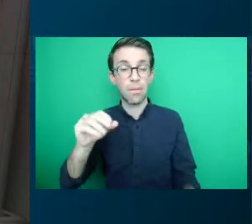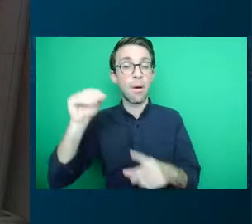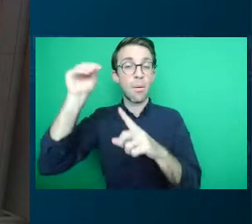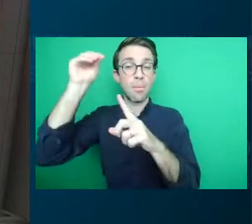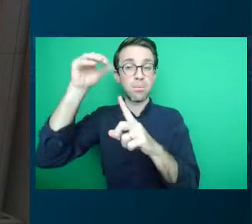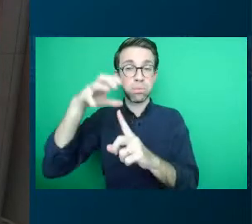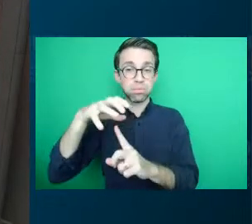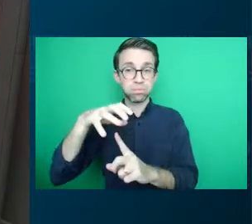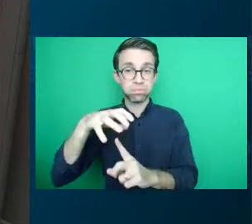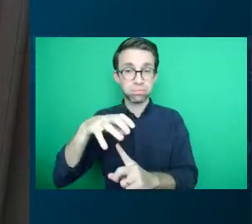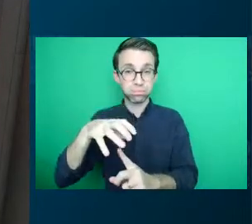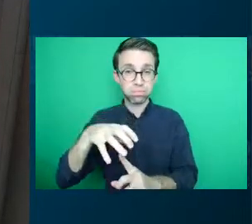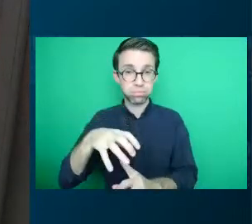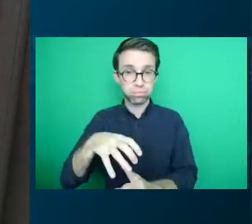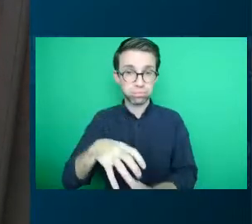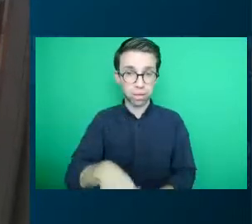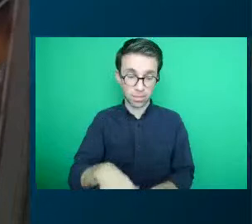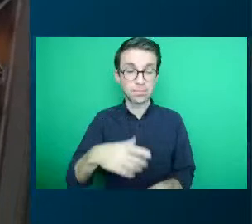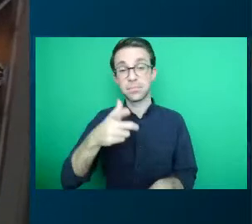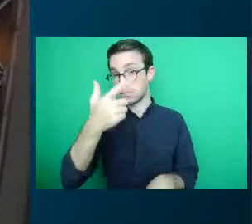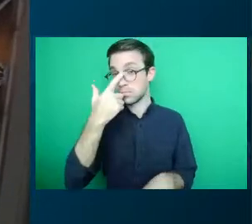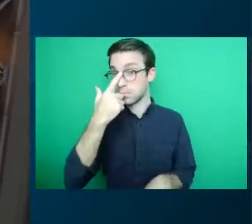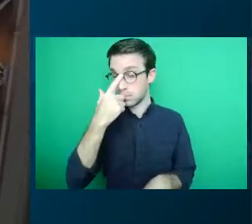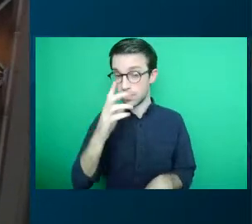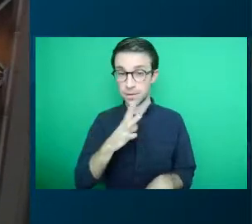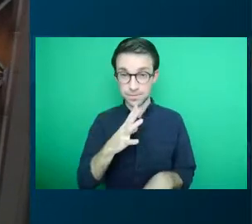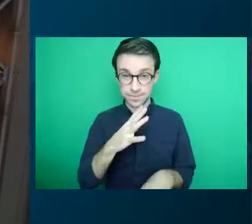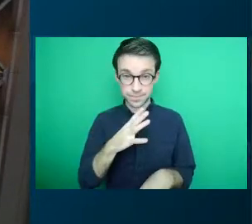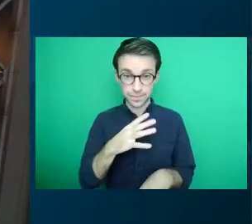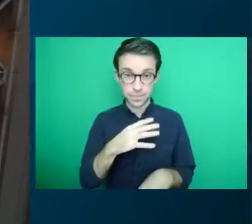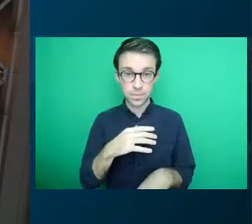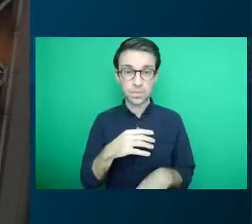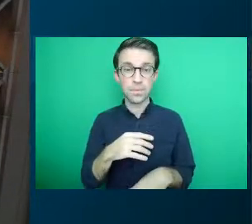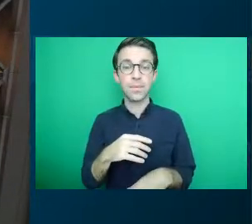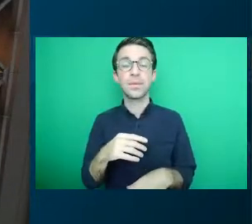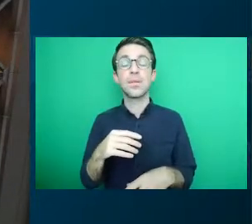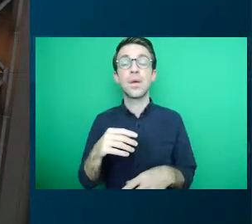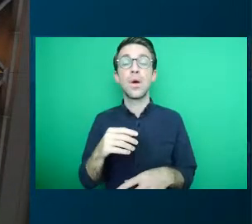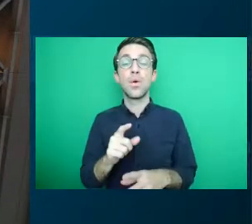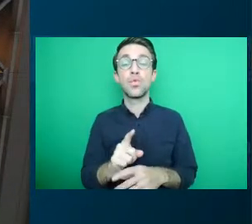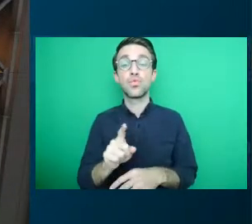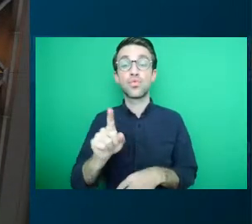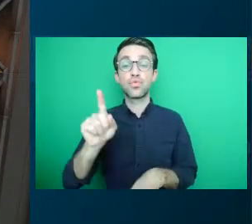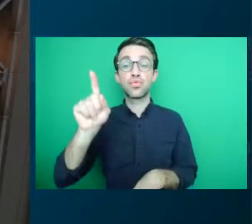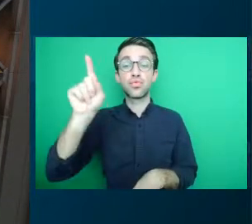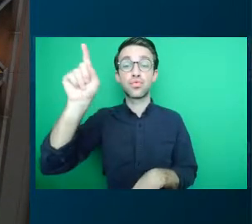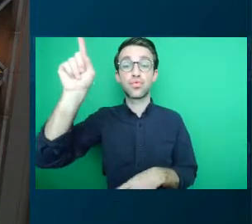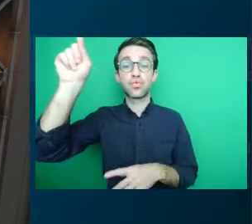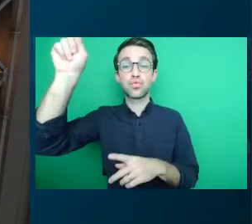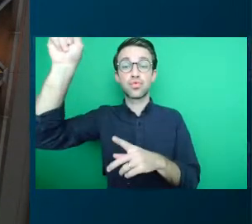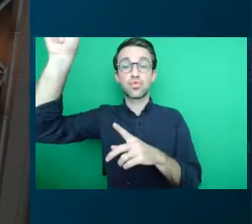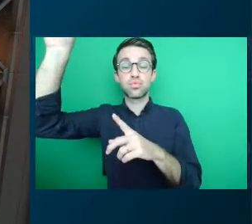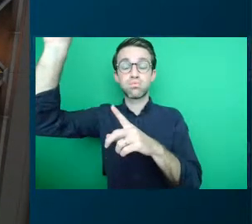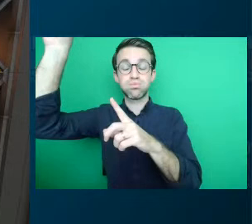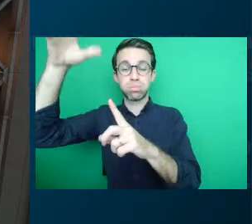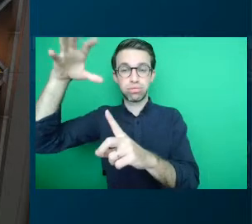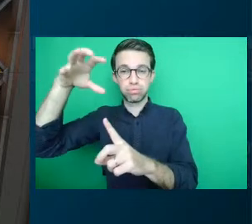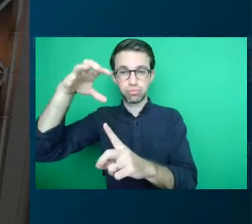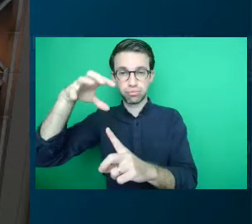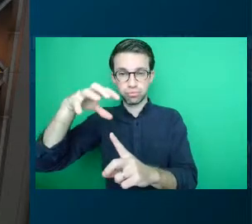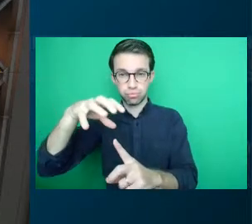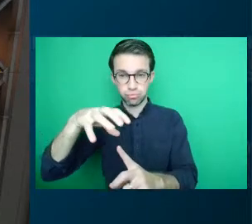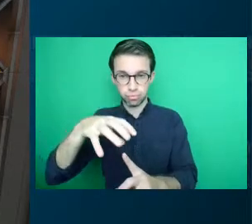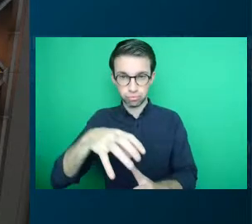parachute on this capsule so that we can actually have the parachute slow Jeb, or slow our Kerbal down. It doesn't have to be Jeb. Slow our